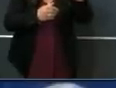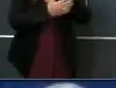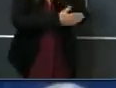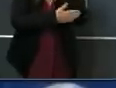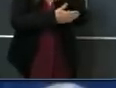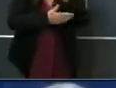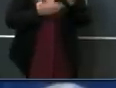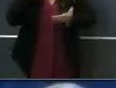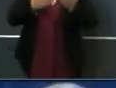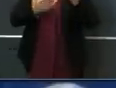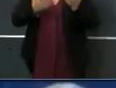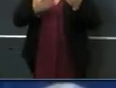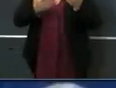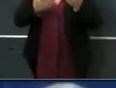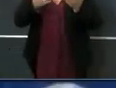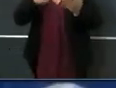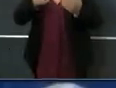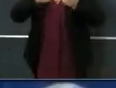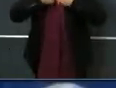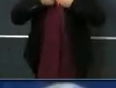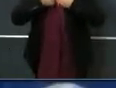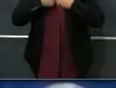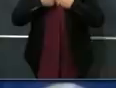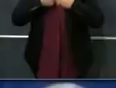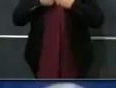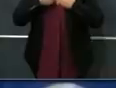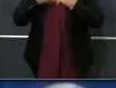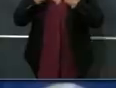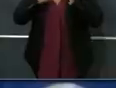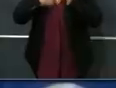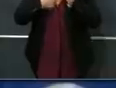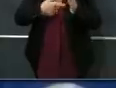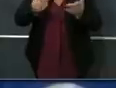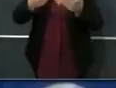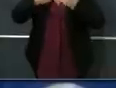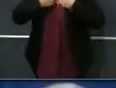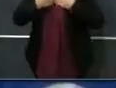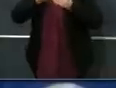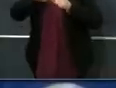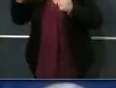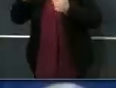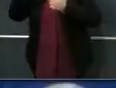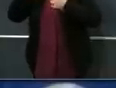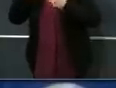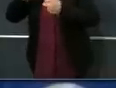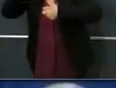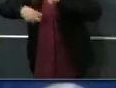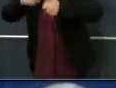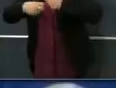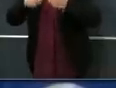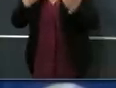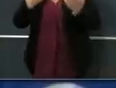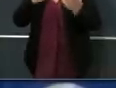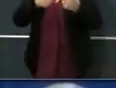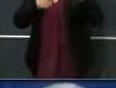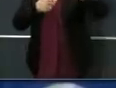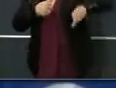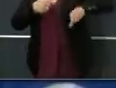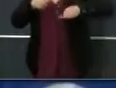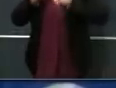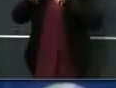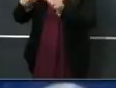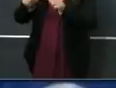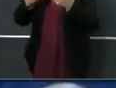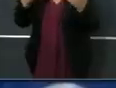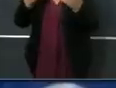all the symptoms and pre-existing conditions, are still being denied because they don't fit criteria. Yeah, so we're working aggressively to address the disparities. It's